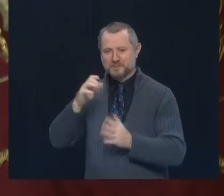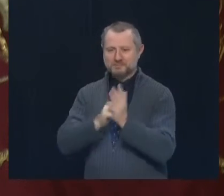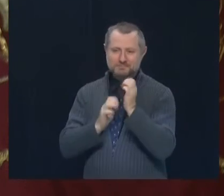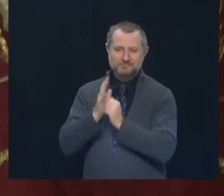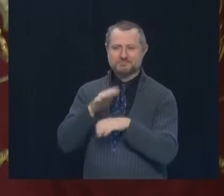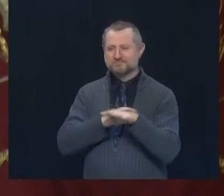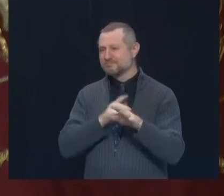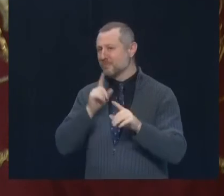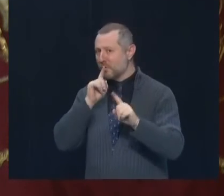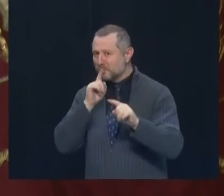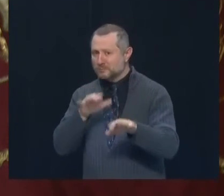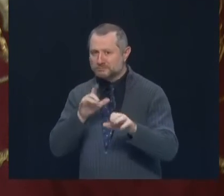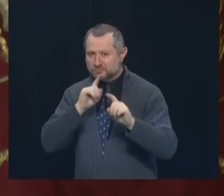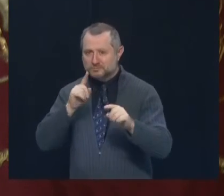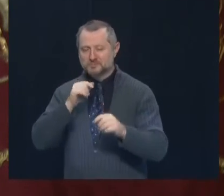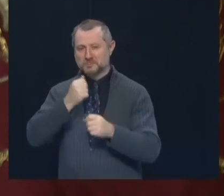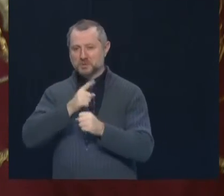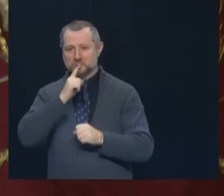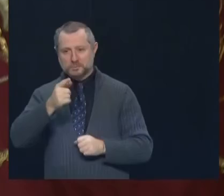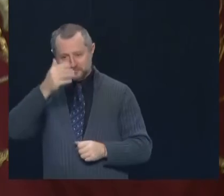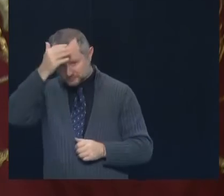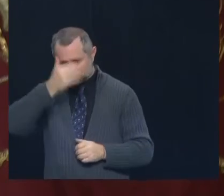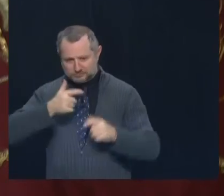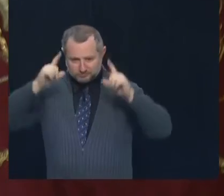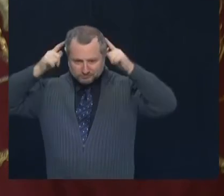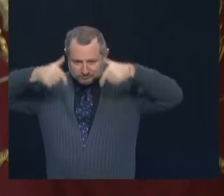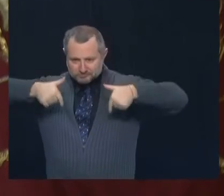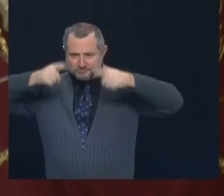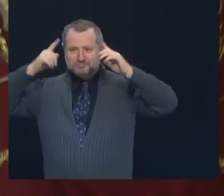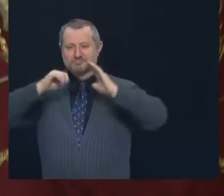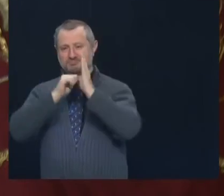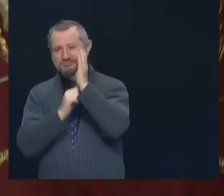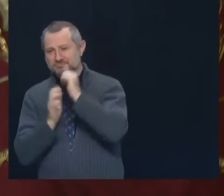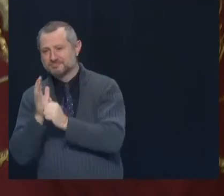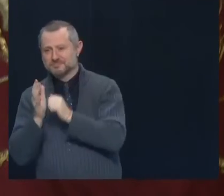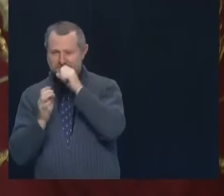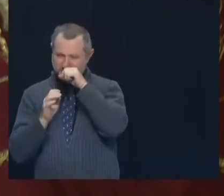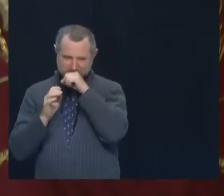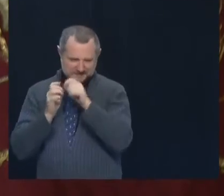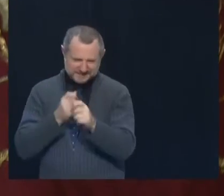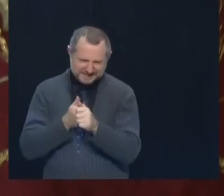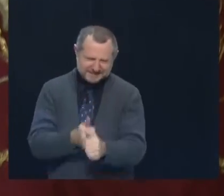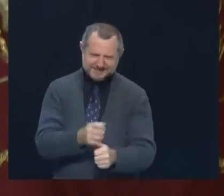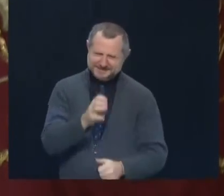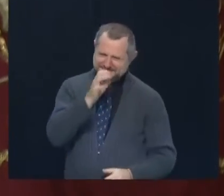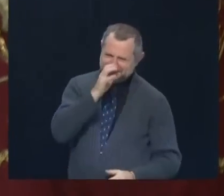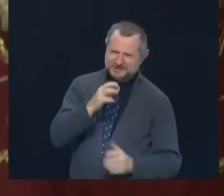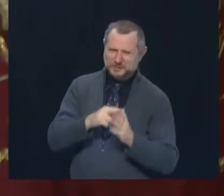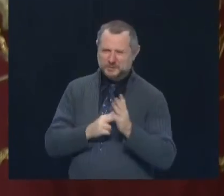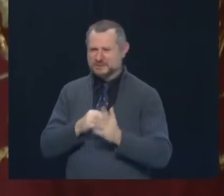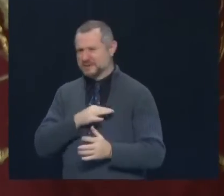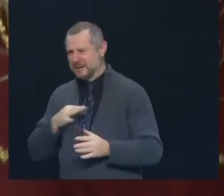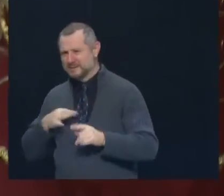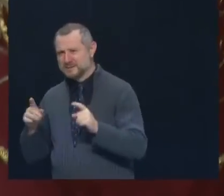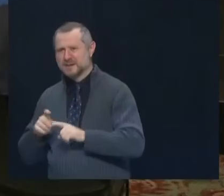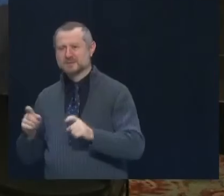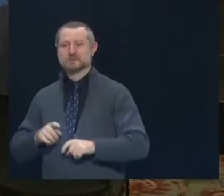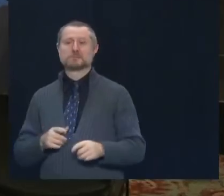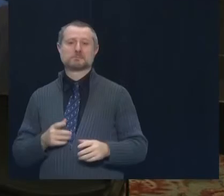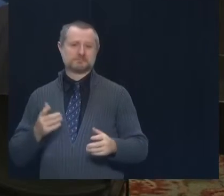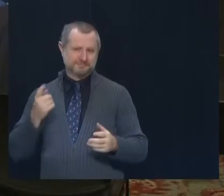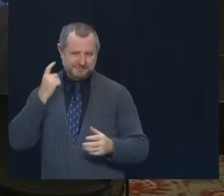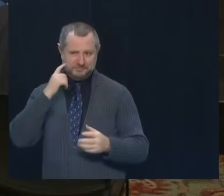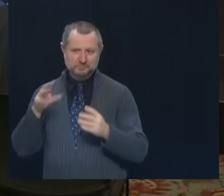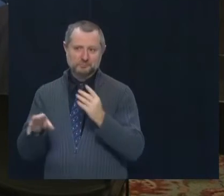face shields, and we're doing everything that we can in terms of visitation and in terms of staff testing. Sorry, Dr. Zucker, did you want to add something? So,